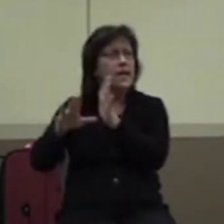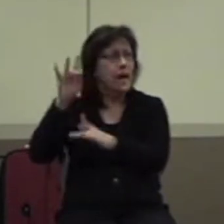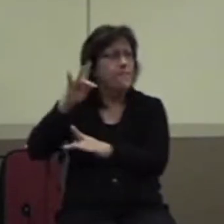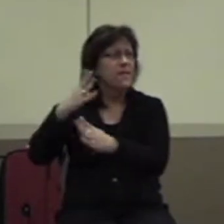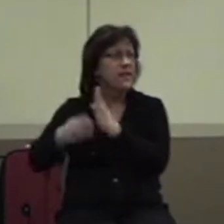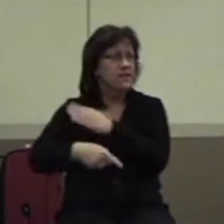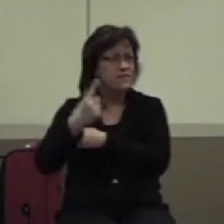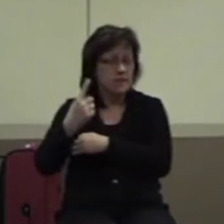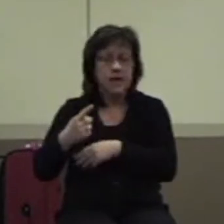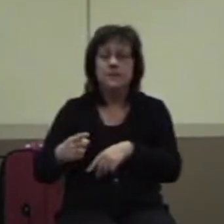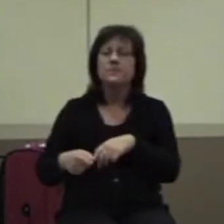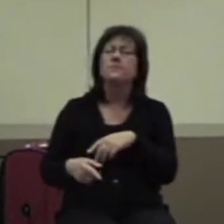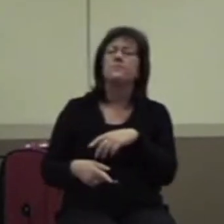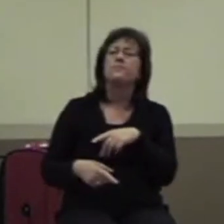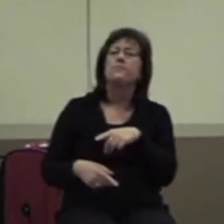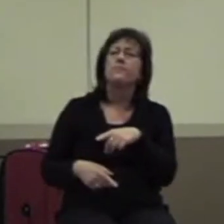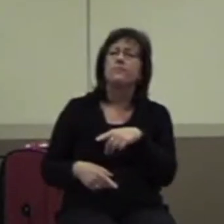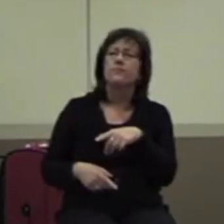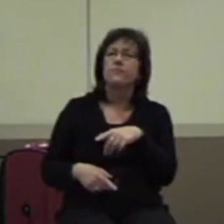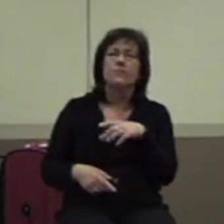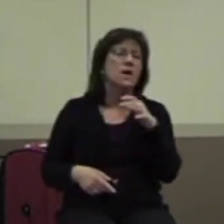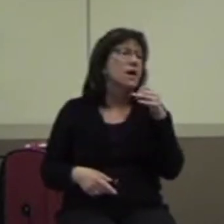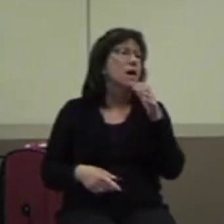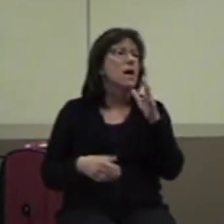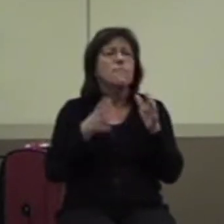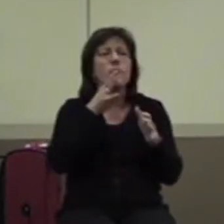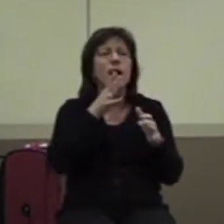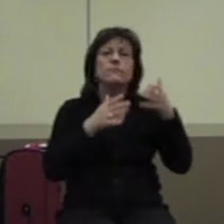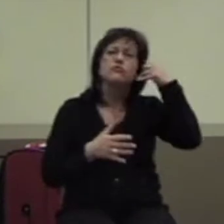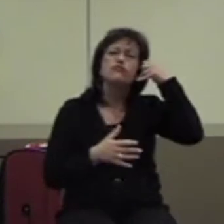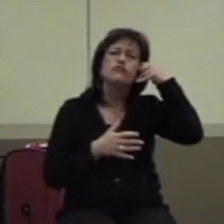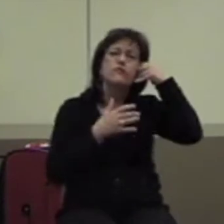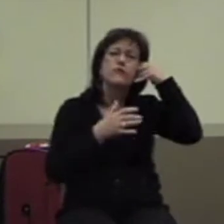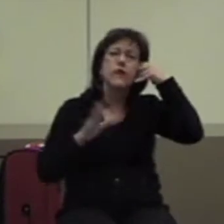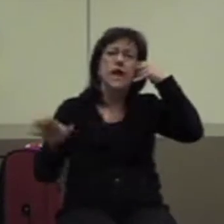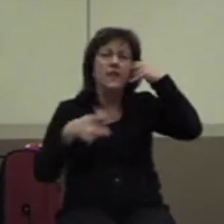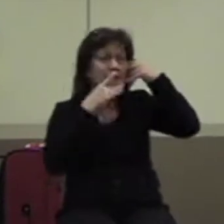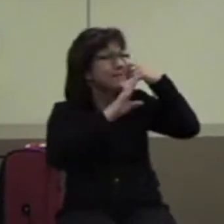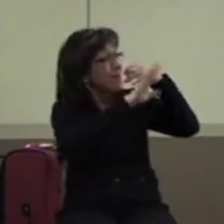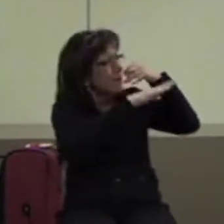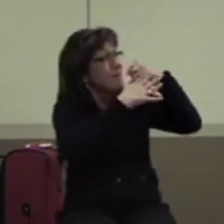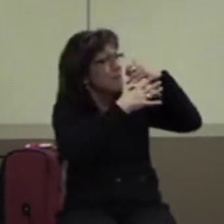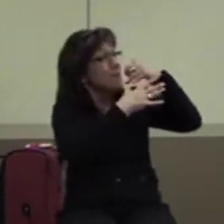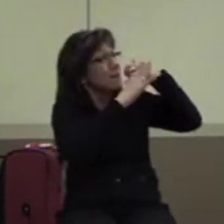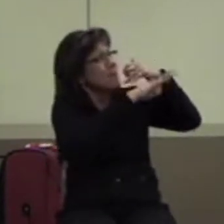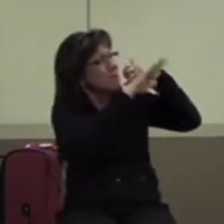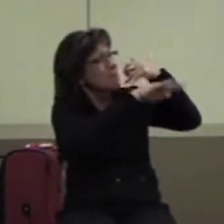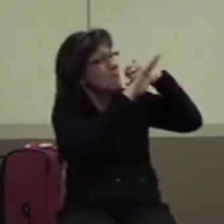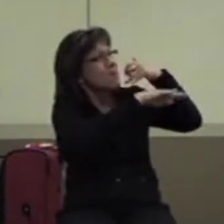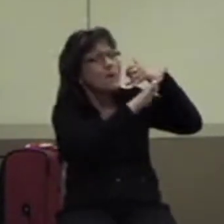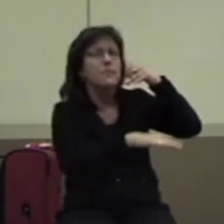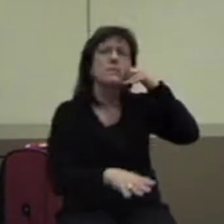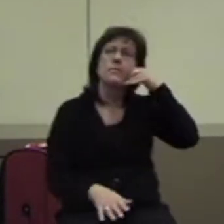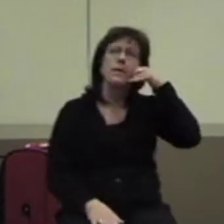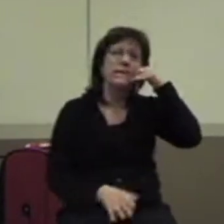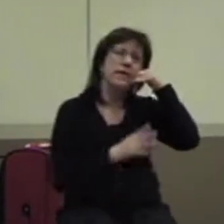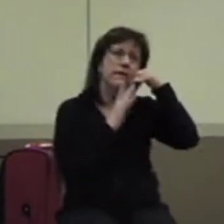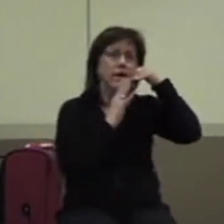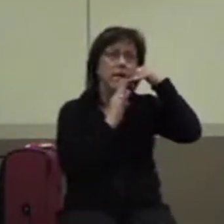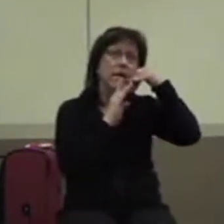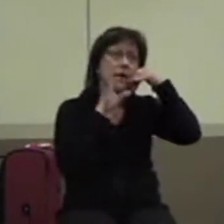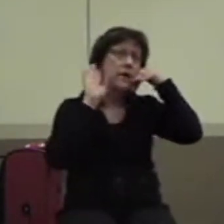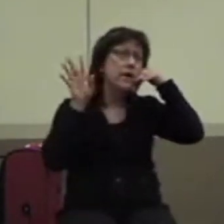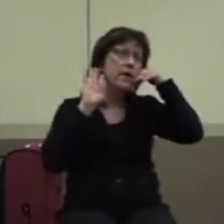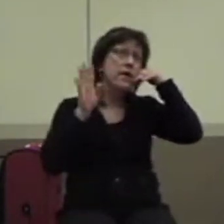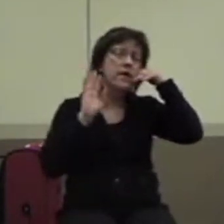at the end of the day, and mom's on the cell phone, and the kid's going, Mom, Mom, Mom, Mom, Mom, Mom,